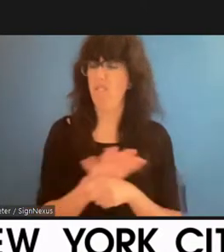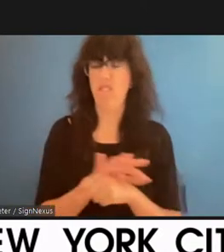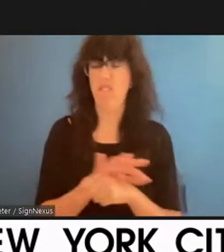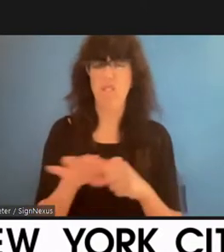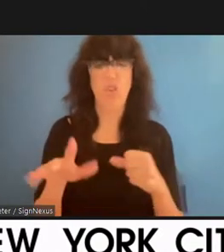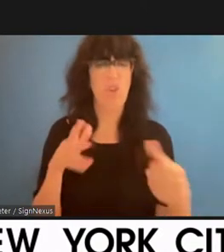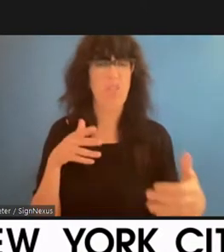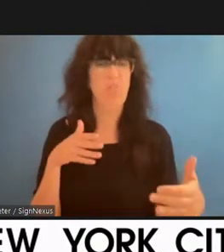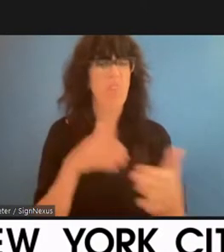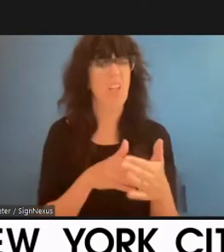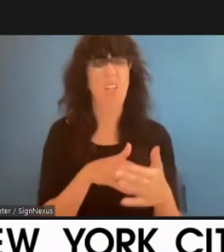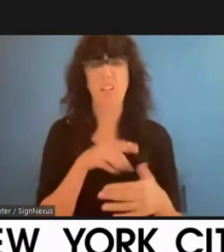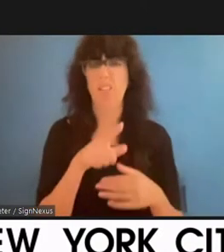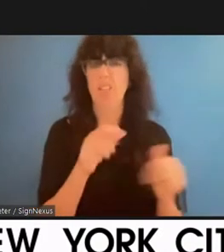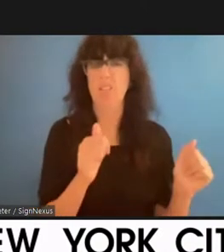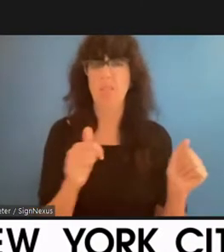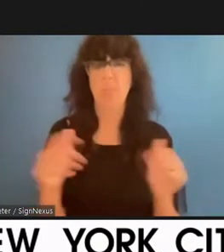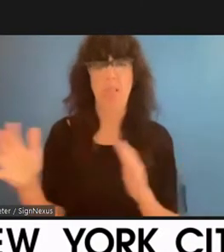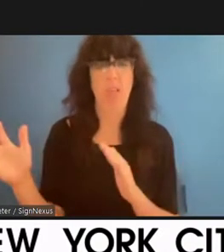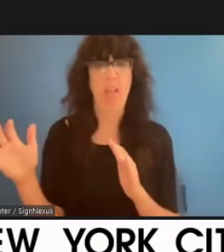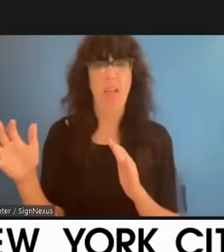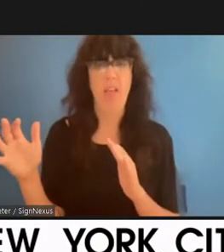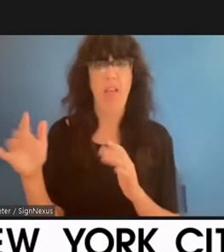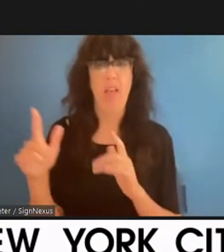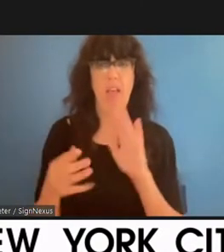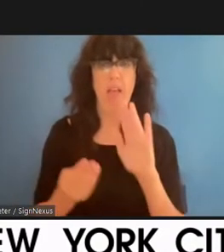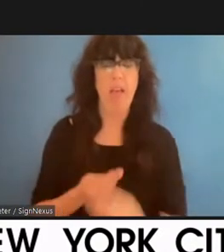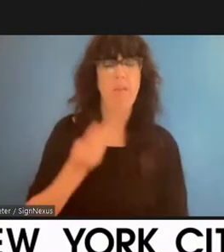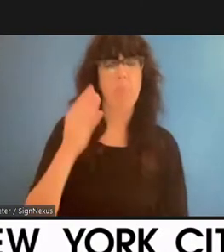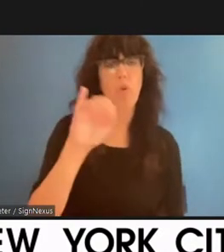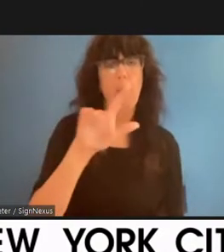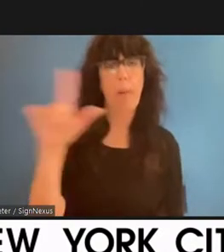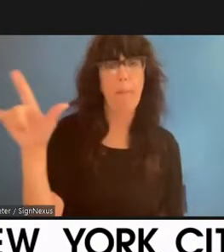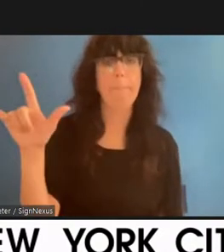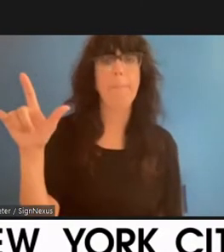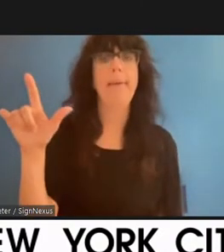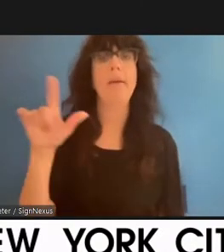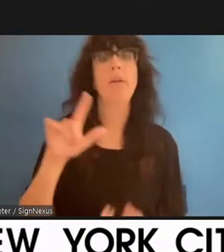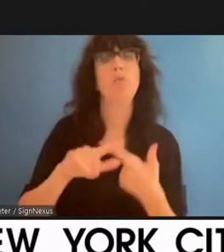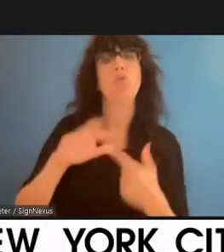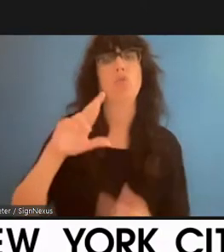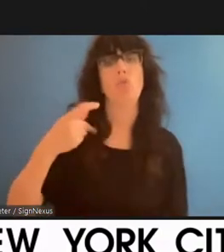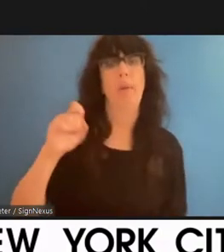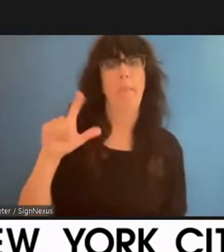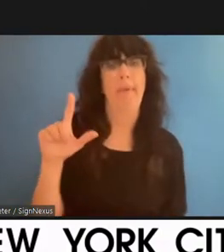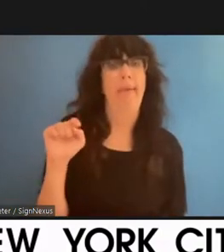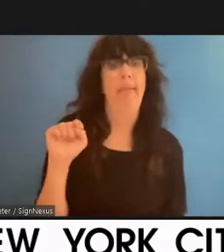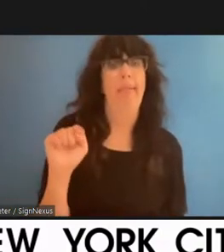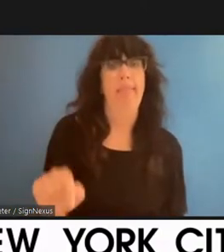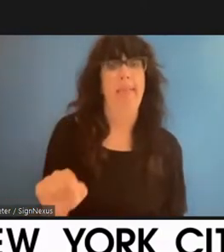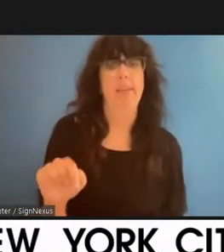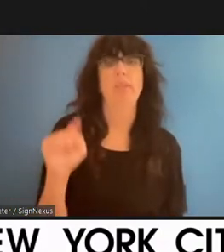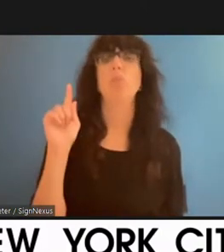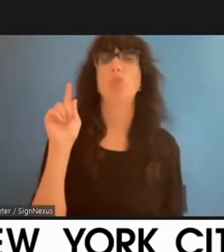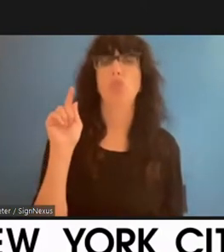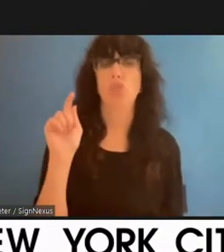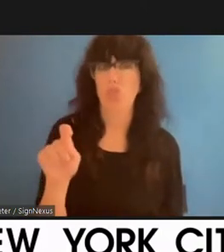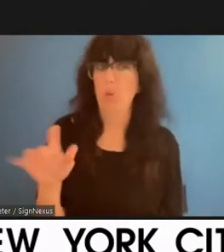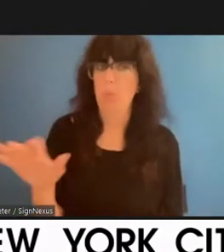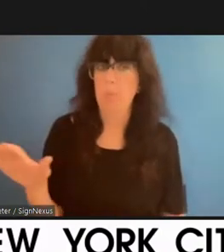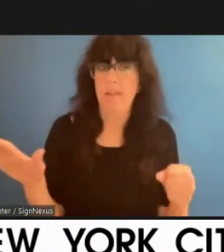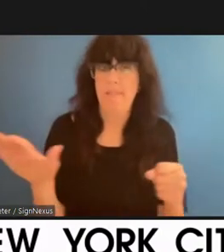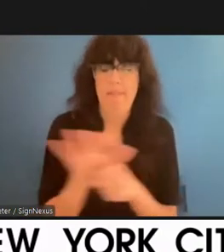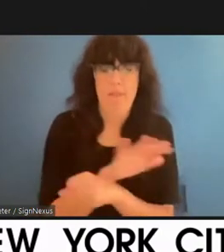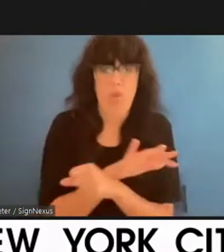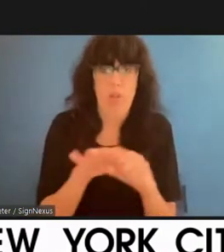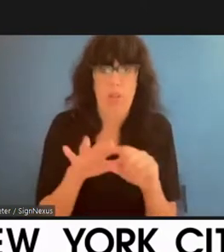plan i have put a bill in in the state legislature to repeal it uh it should be repealed in full uh should